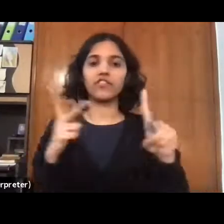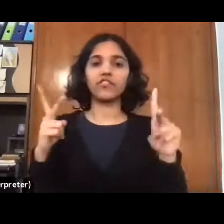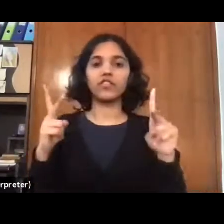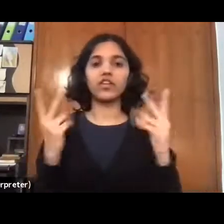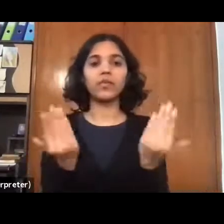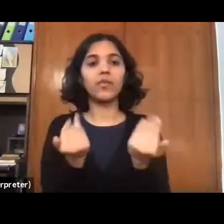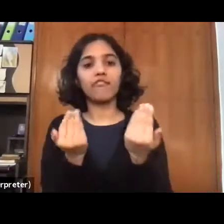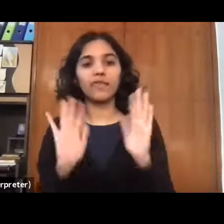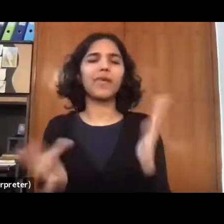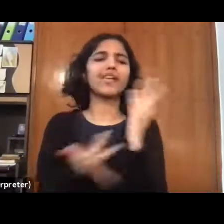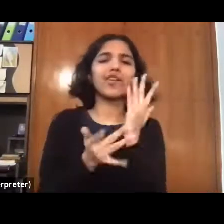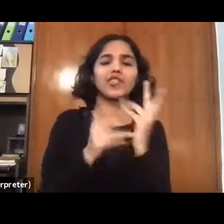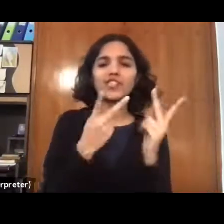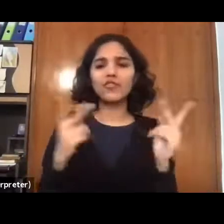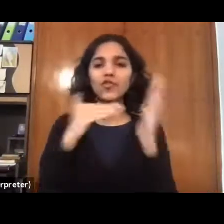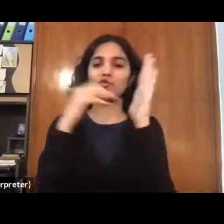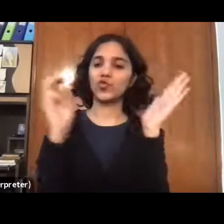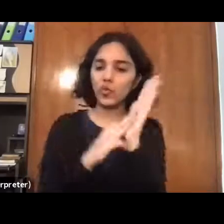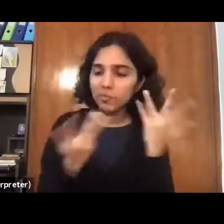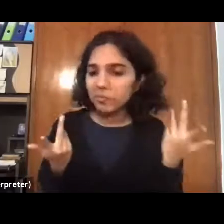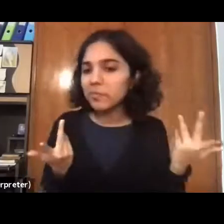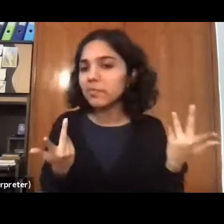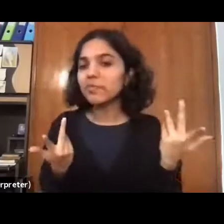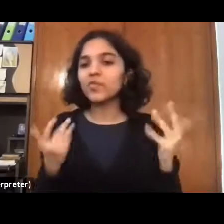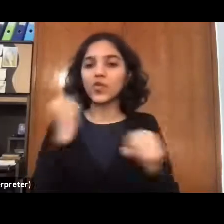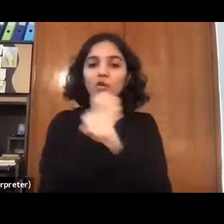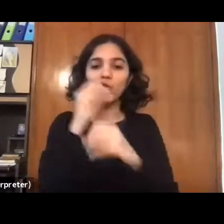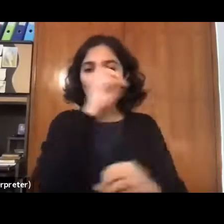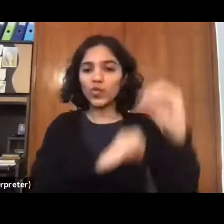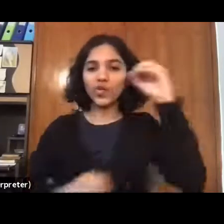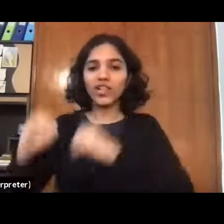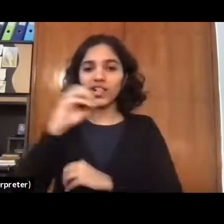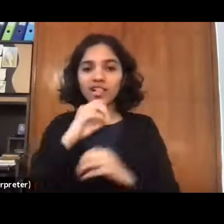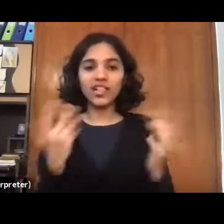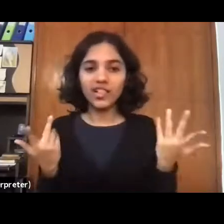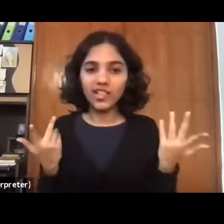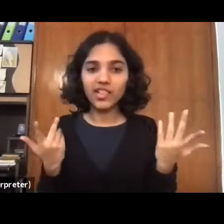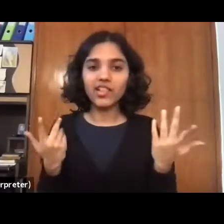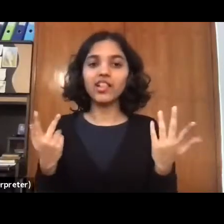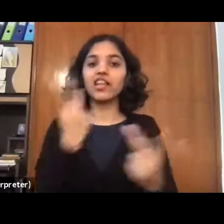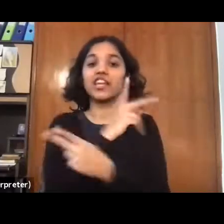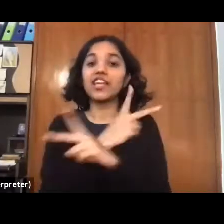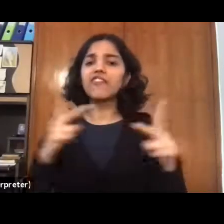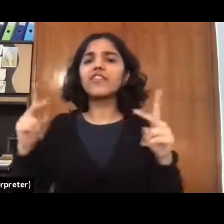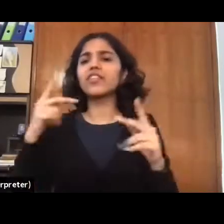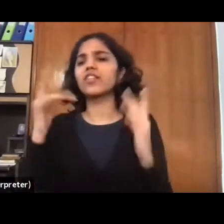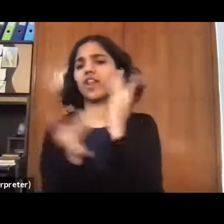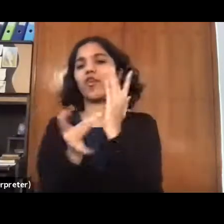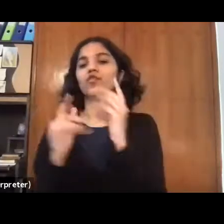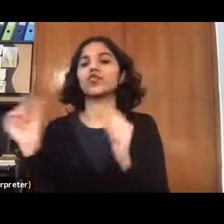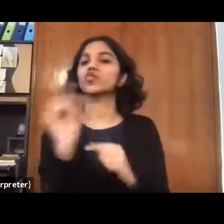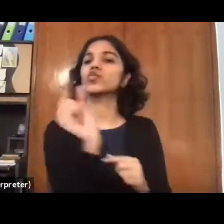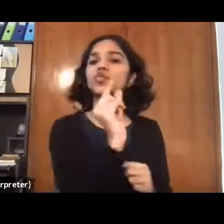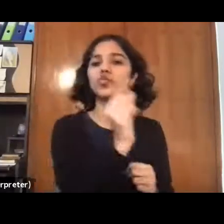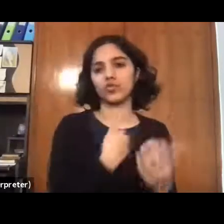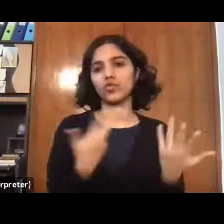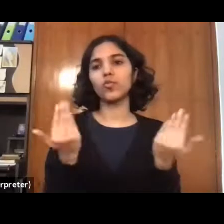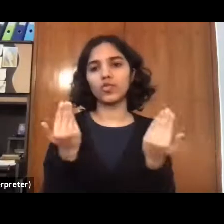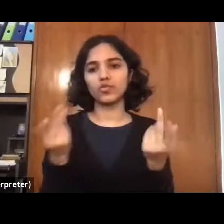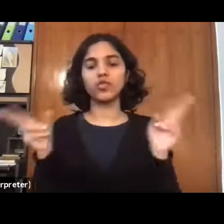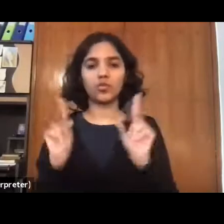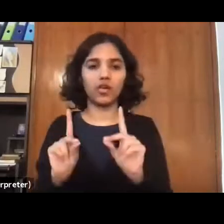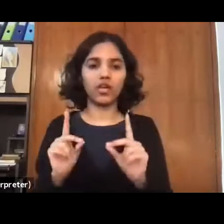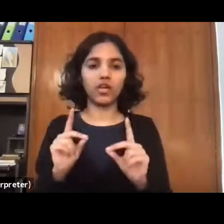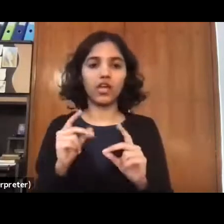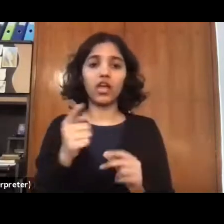available technologies like Zoom and Google and various other technologies. We also reached out